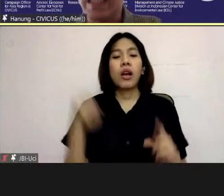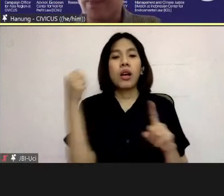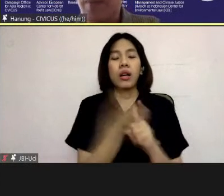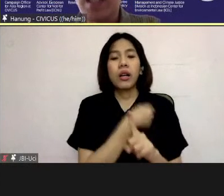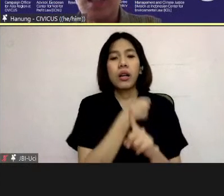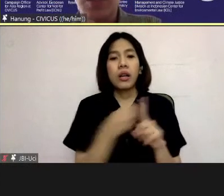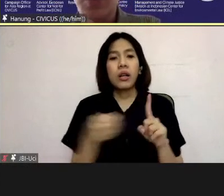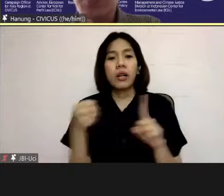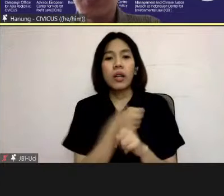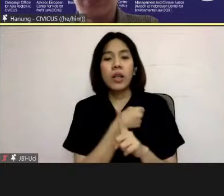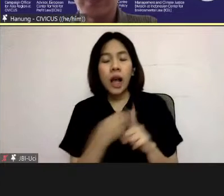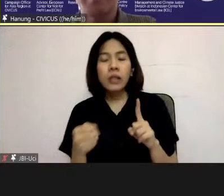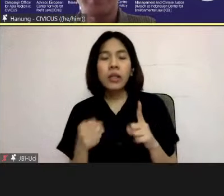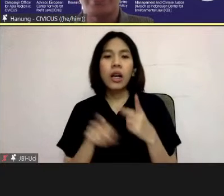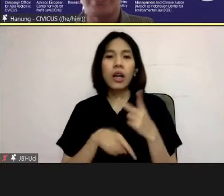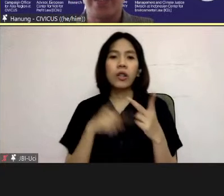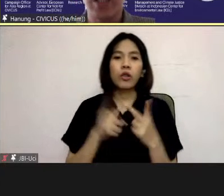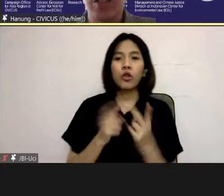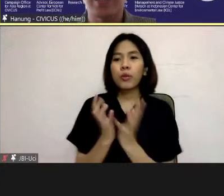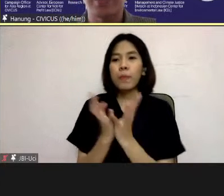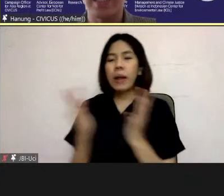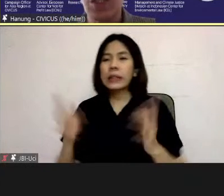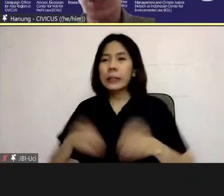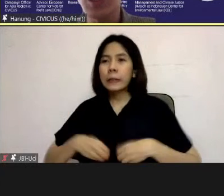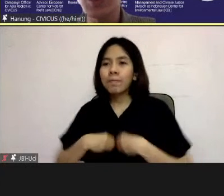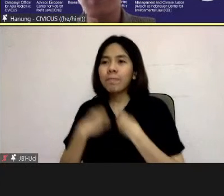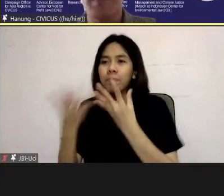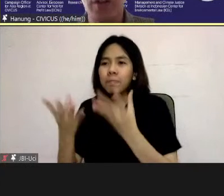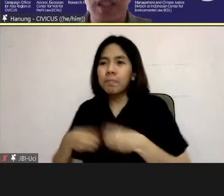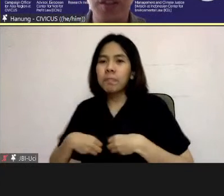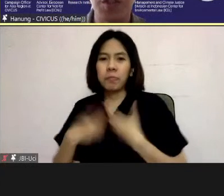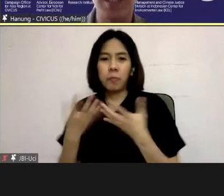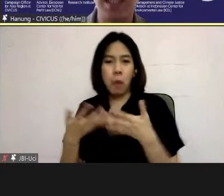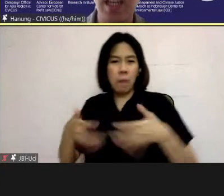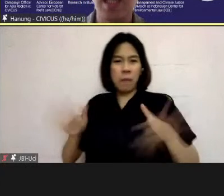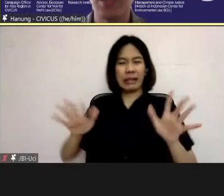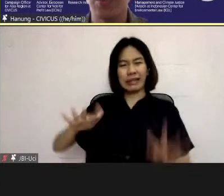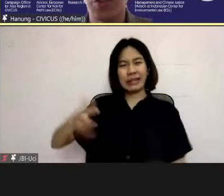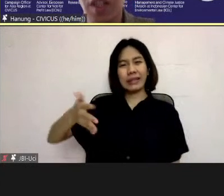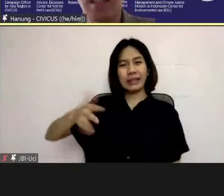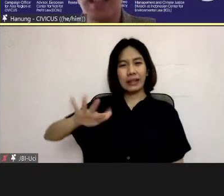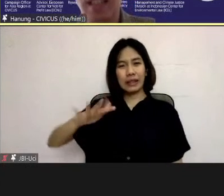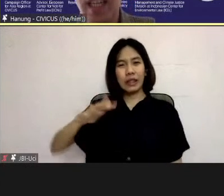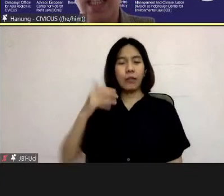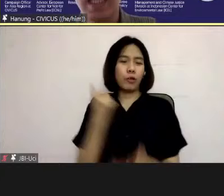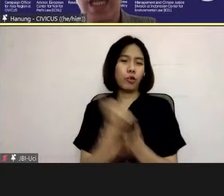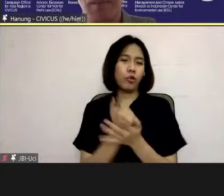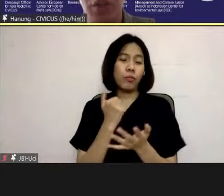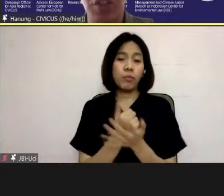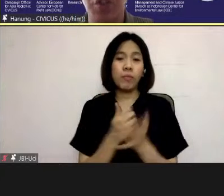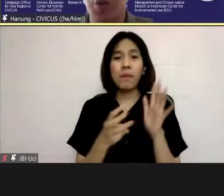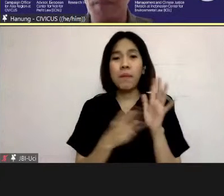the prominent issues, followed by HRD detentions, protester detained, journalists detained, and protest